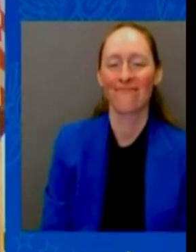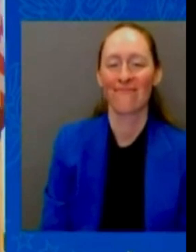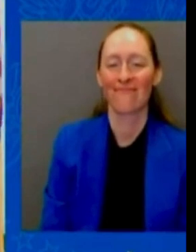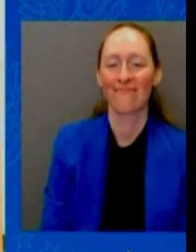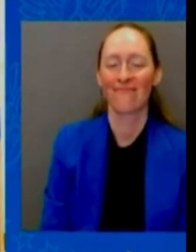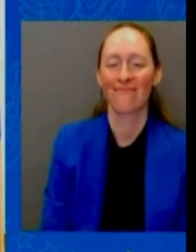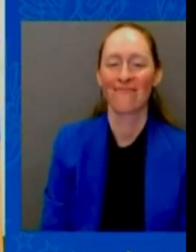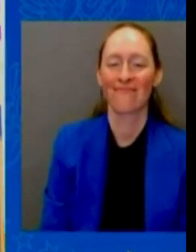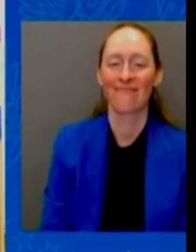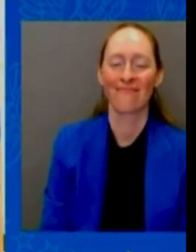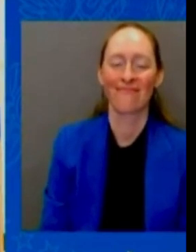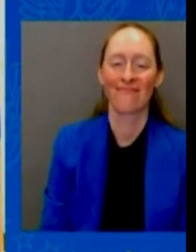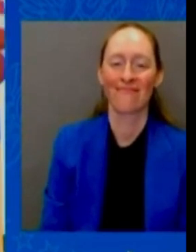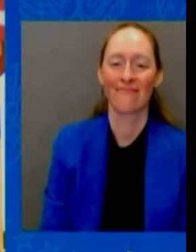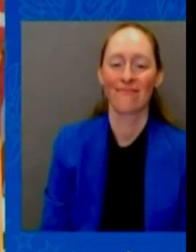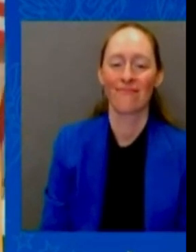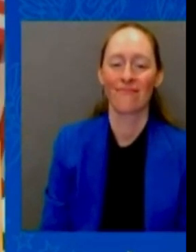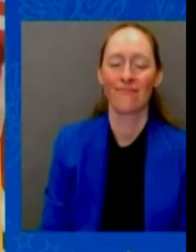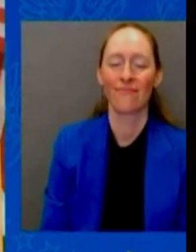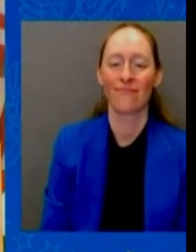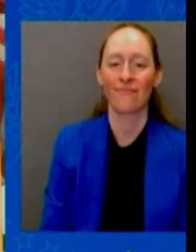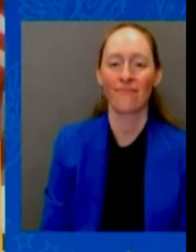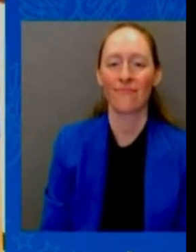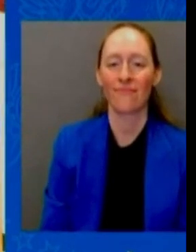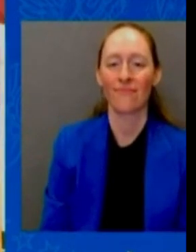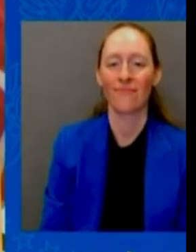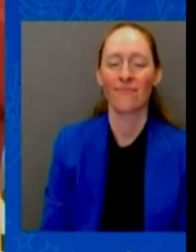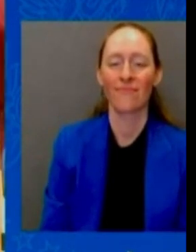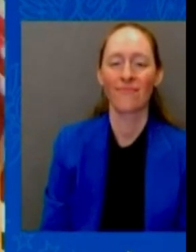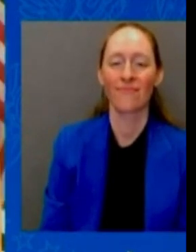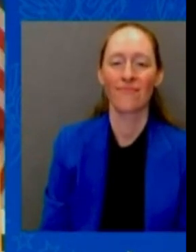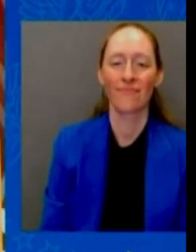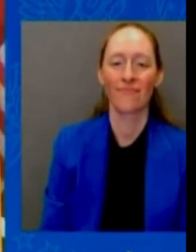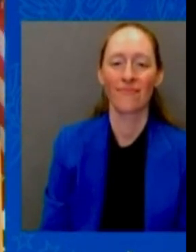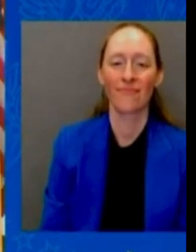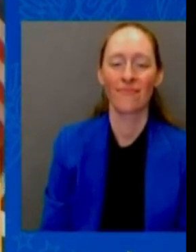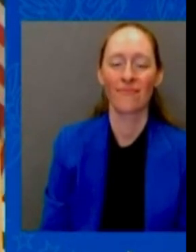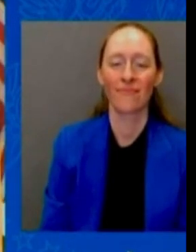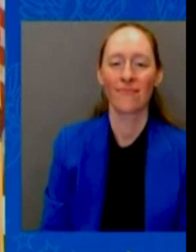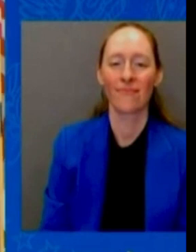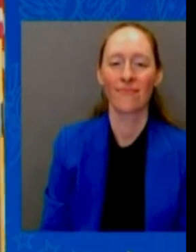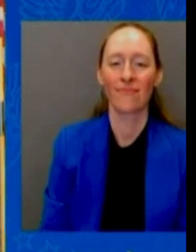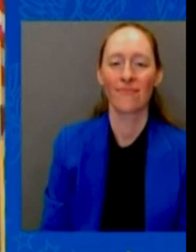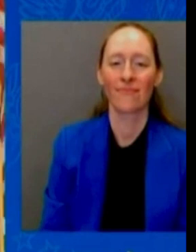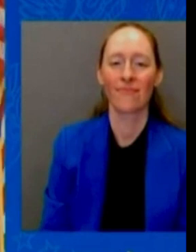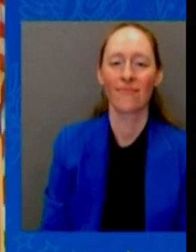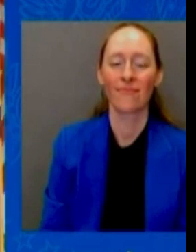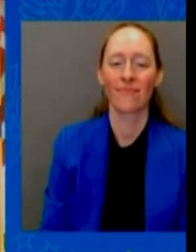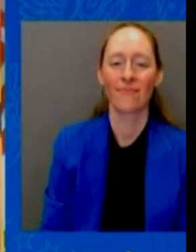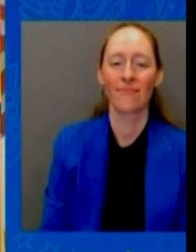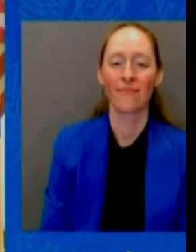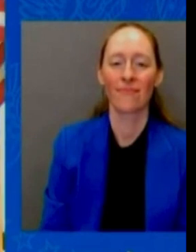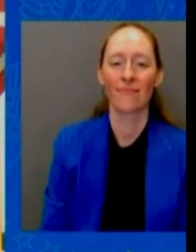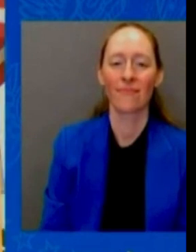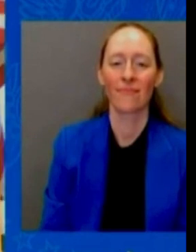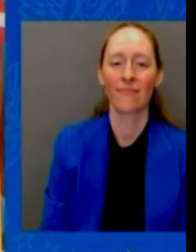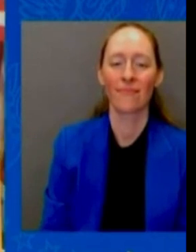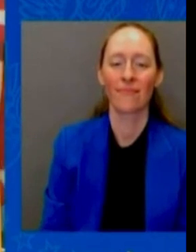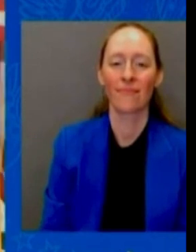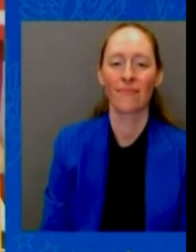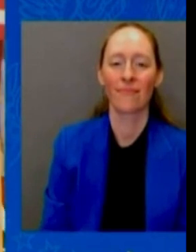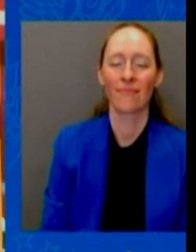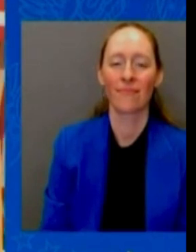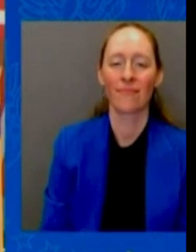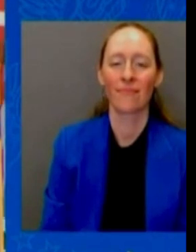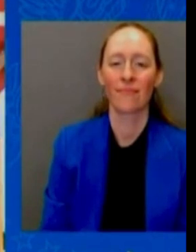communes, aux défis climatiques, sanitaires, géopolitiques, technologiques. Elles doutent parfois